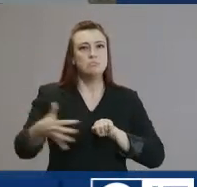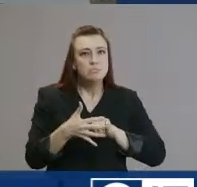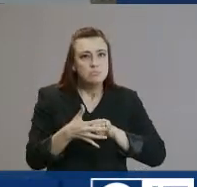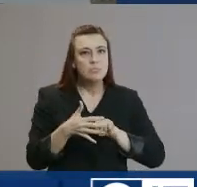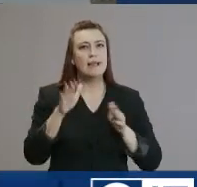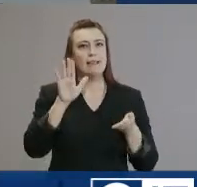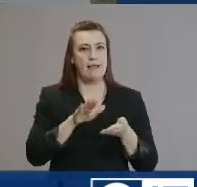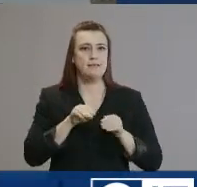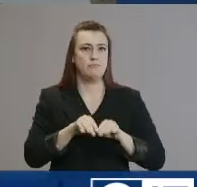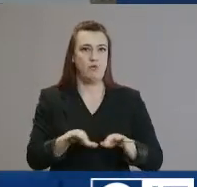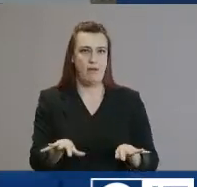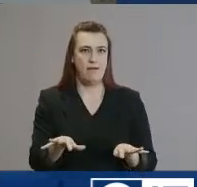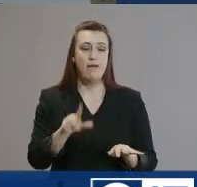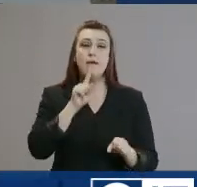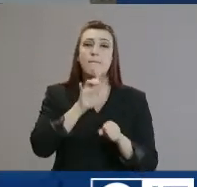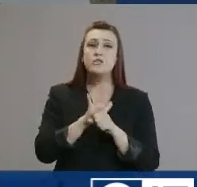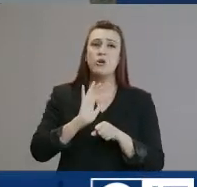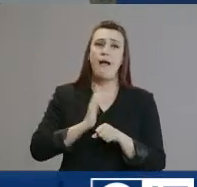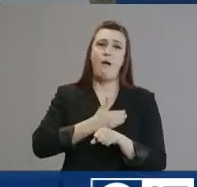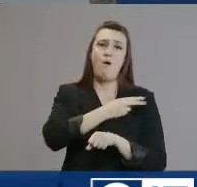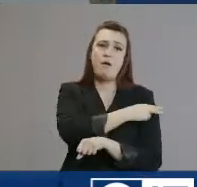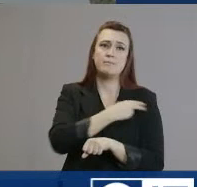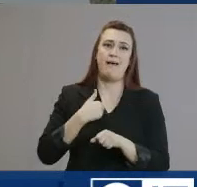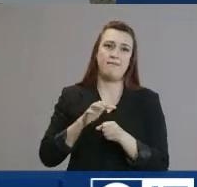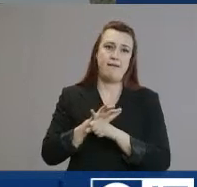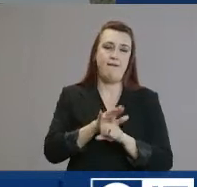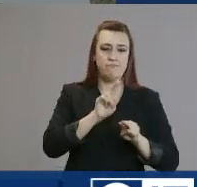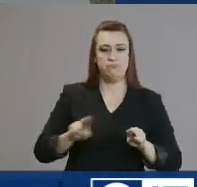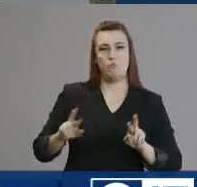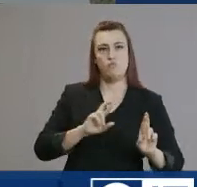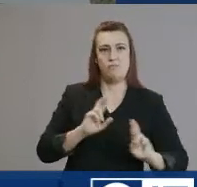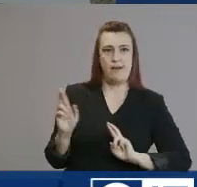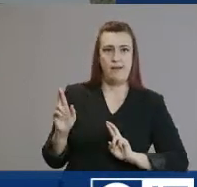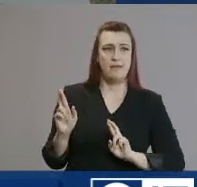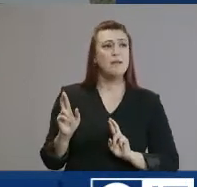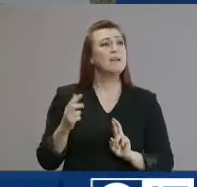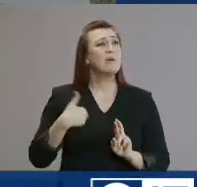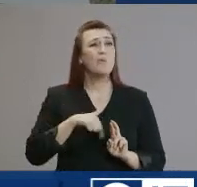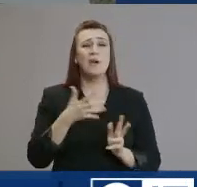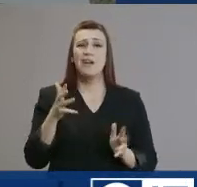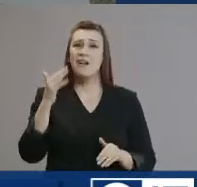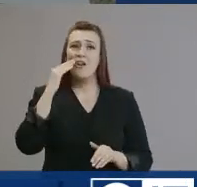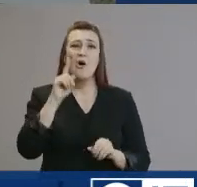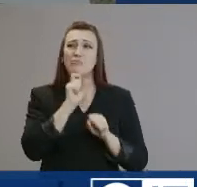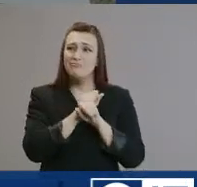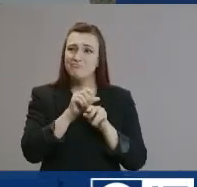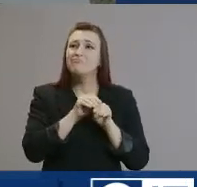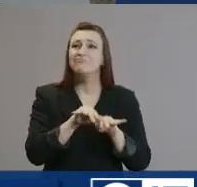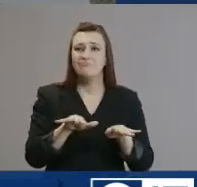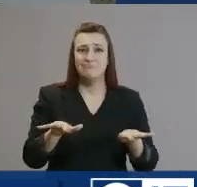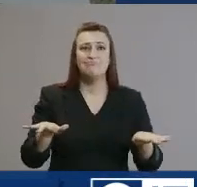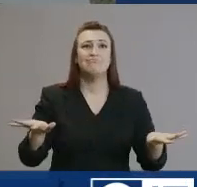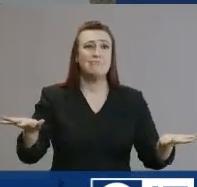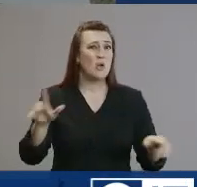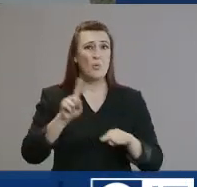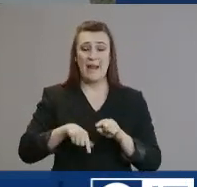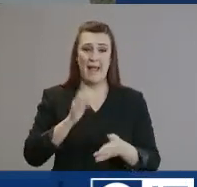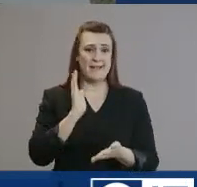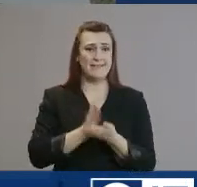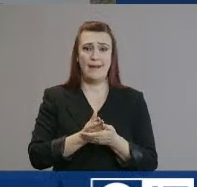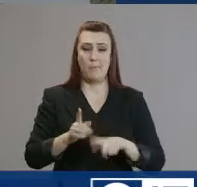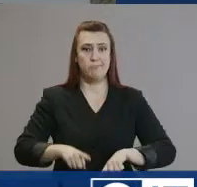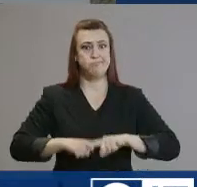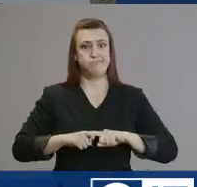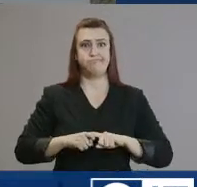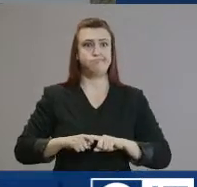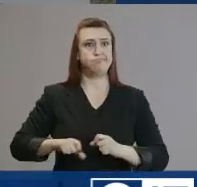We know that it's in the community. We are not going to be able to stop the spread, and so we can't stop living as well.